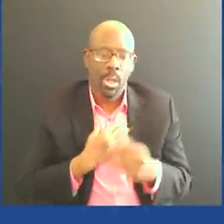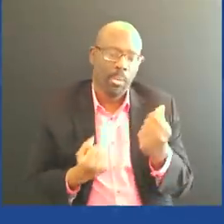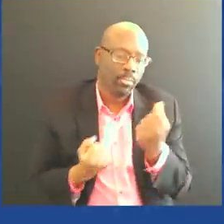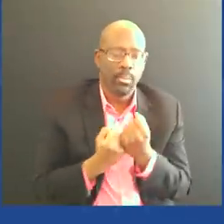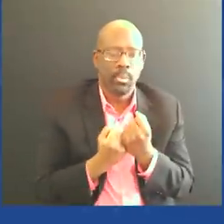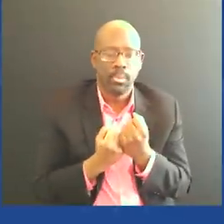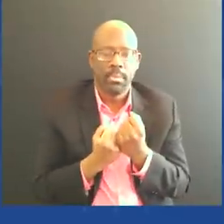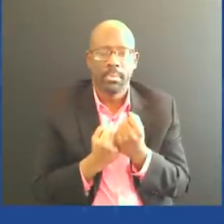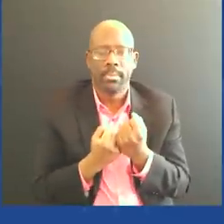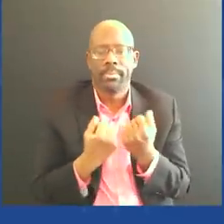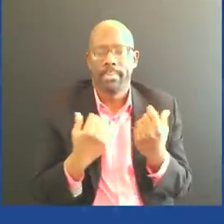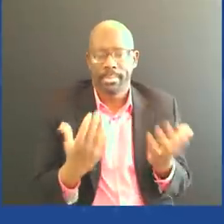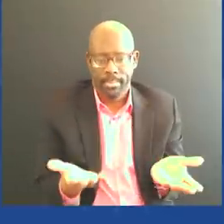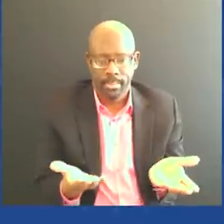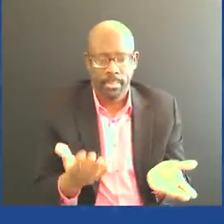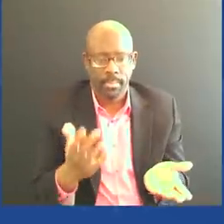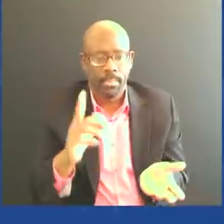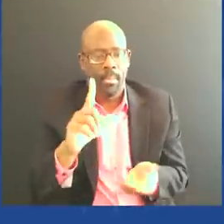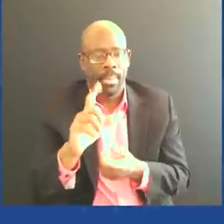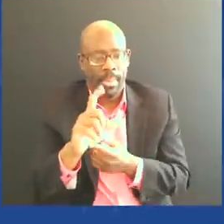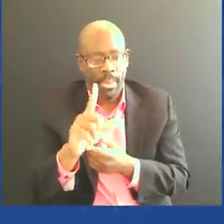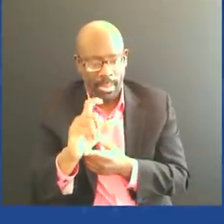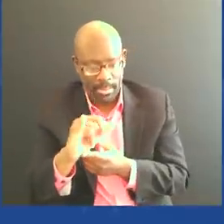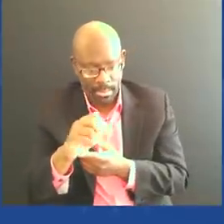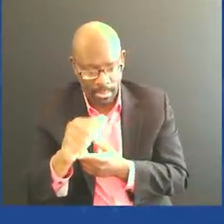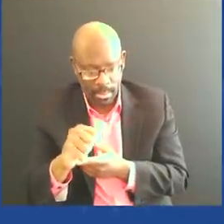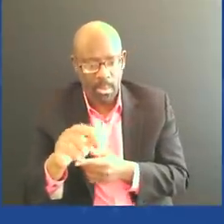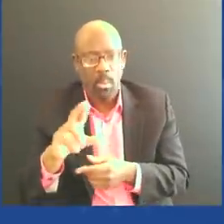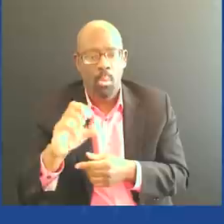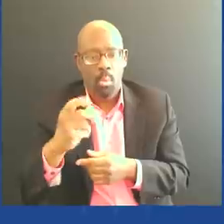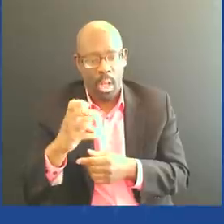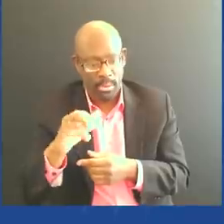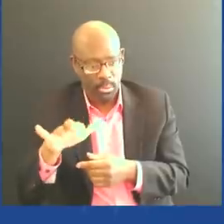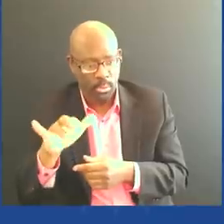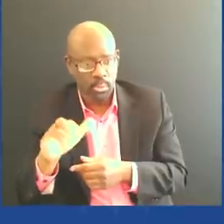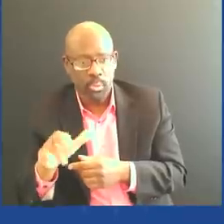of Representatives. Woo!